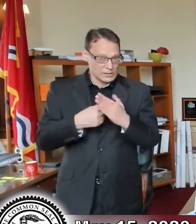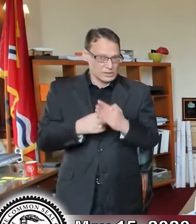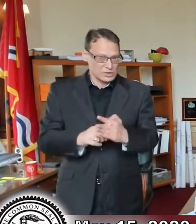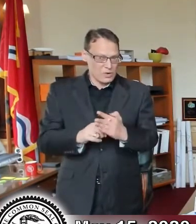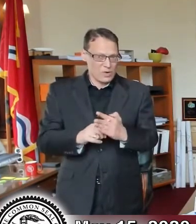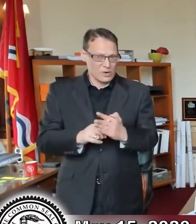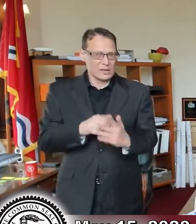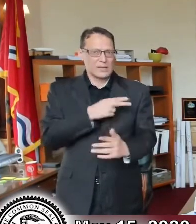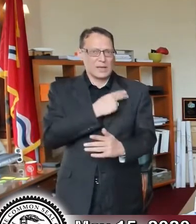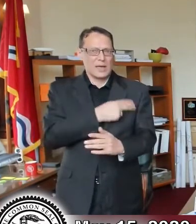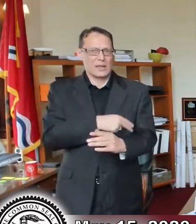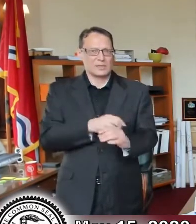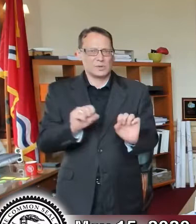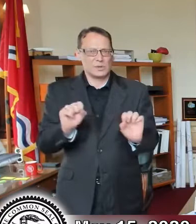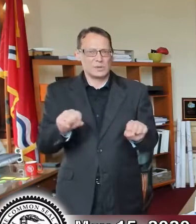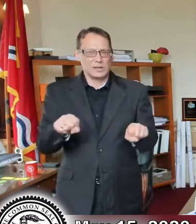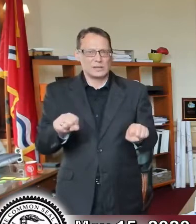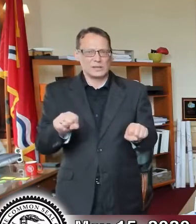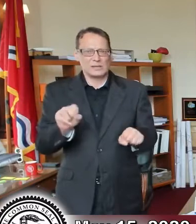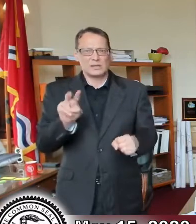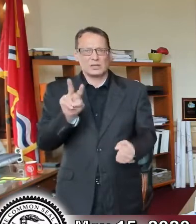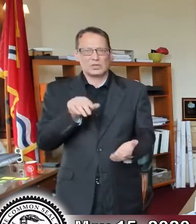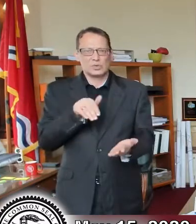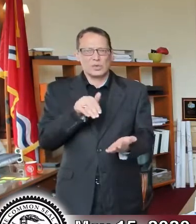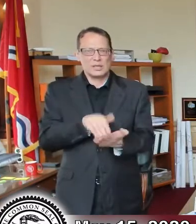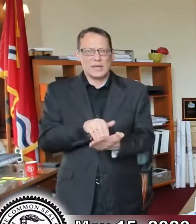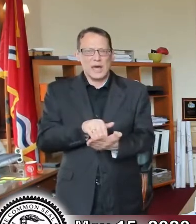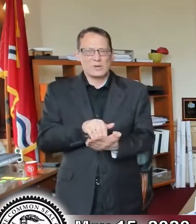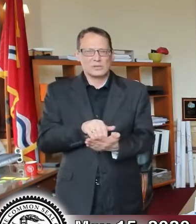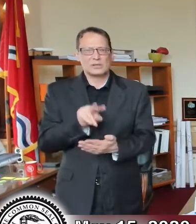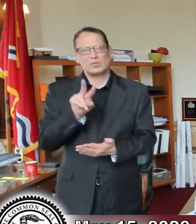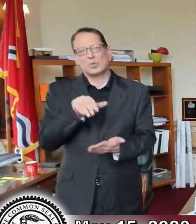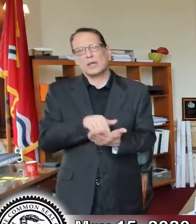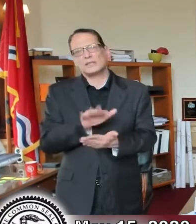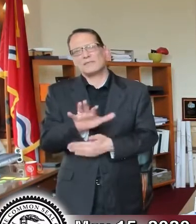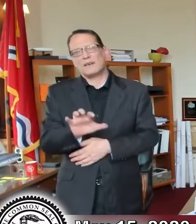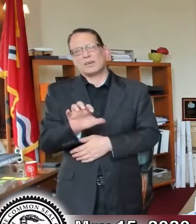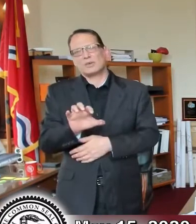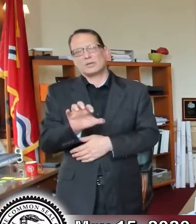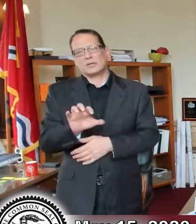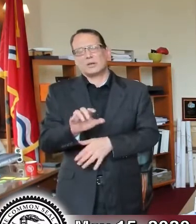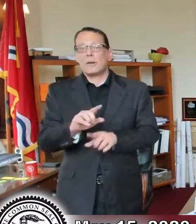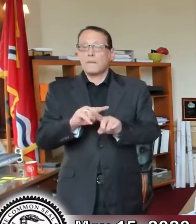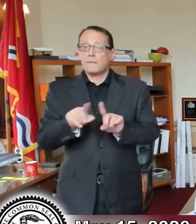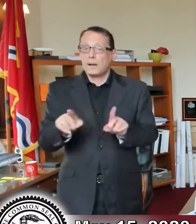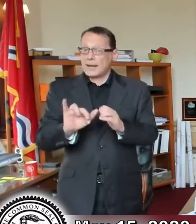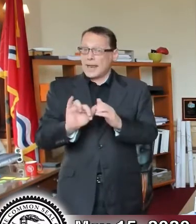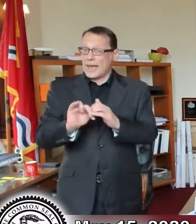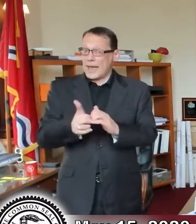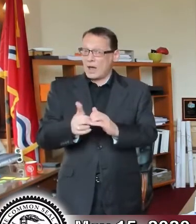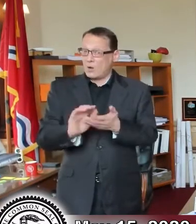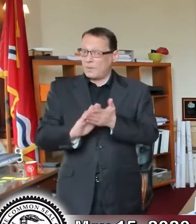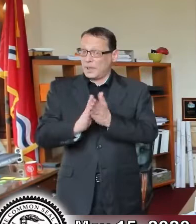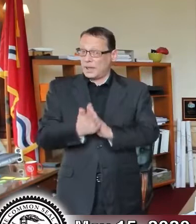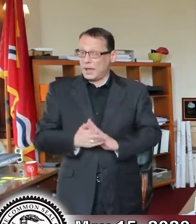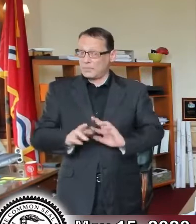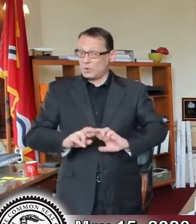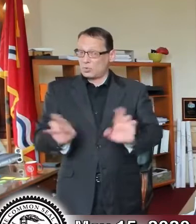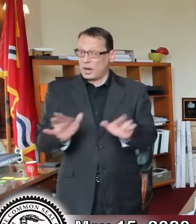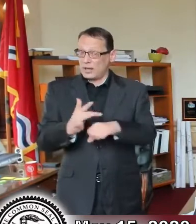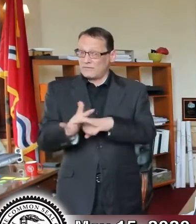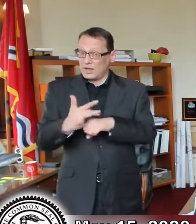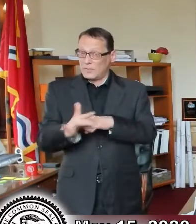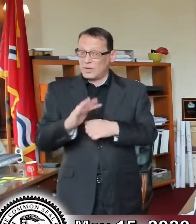patients was over 2,000, 2,500, but the way they got that capacity was to stop